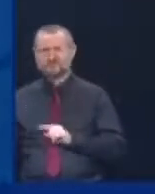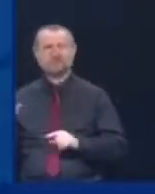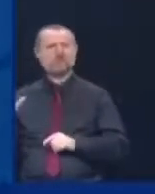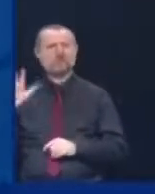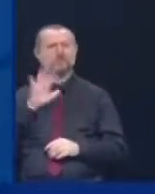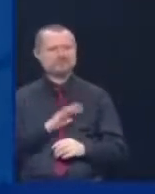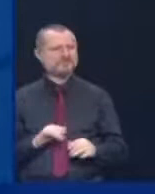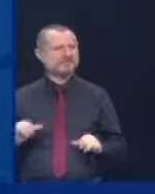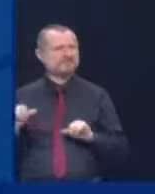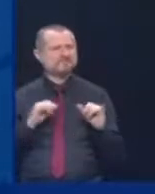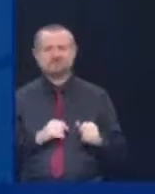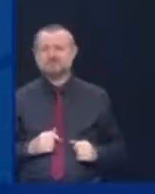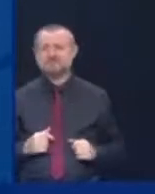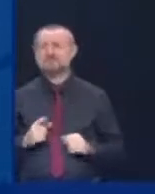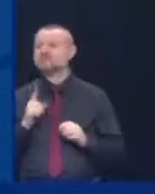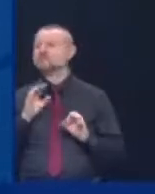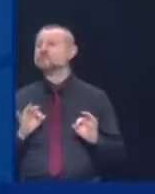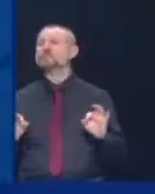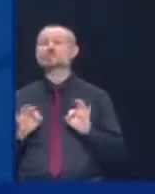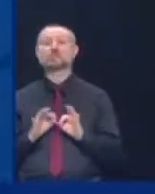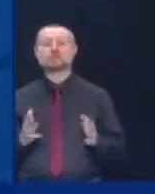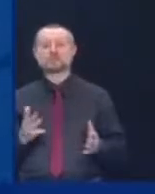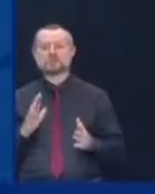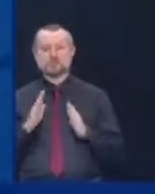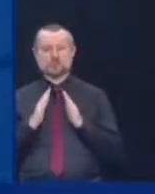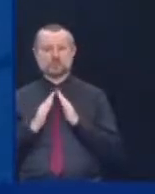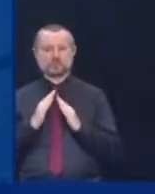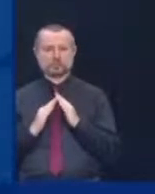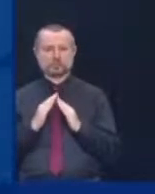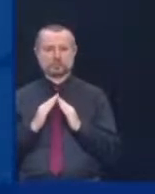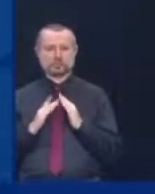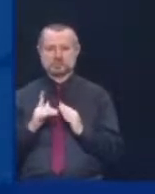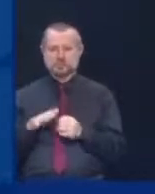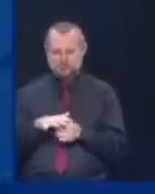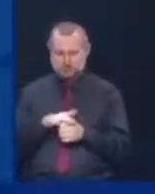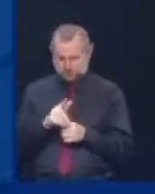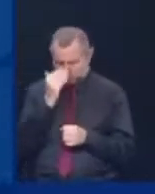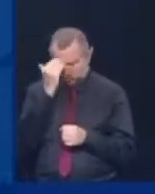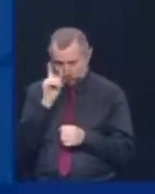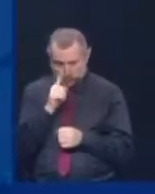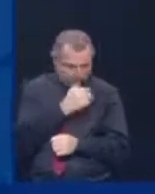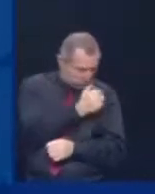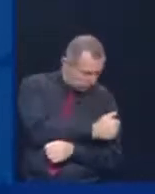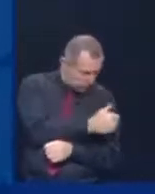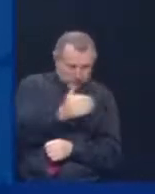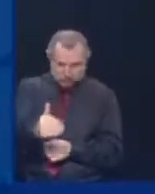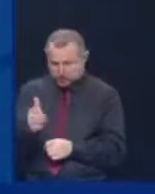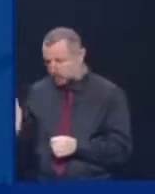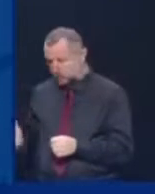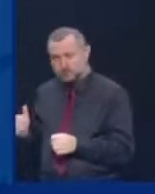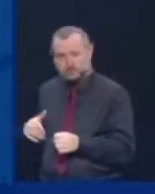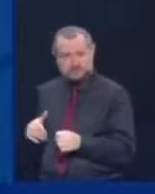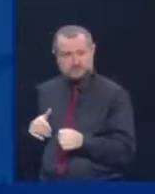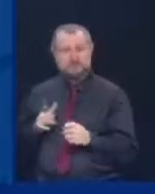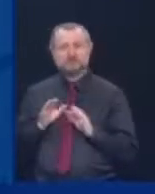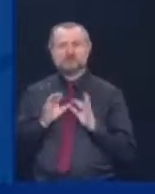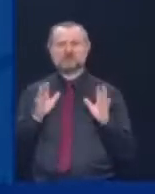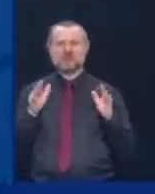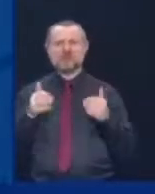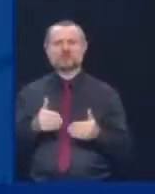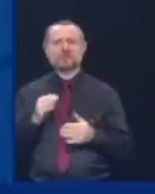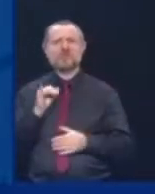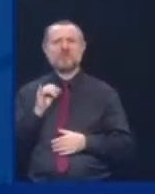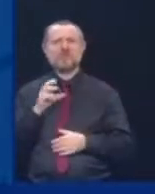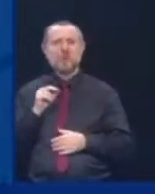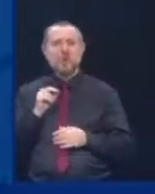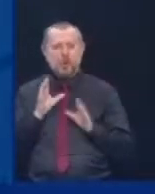It's the infection rate in your community that matters. And that's why we talk about microclusters. We're looking